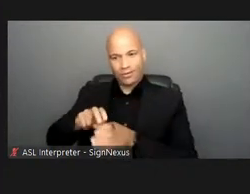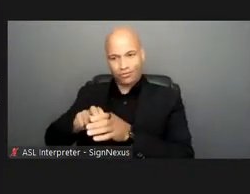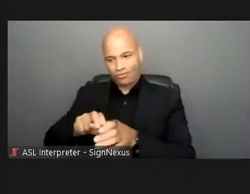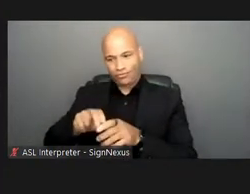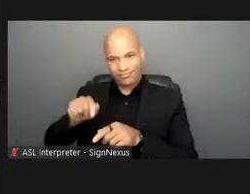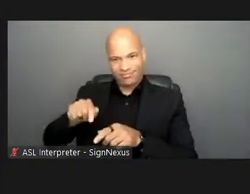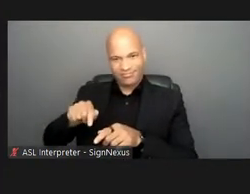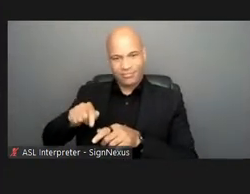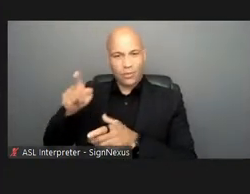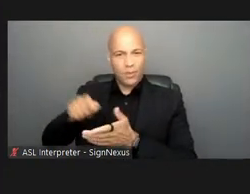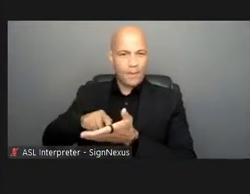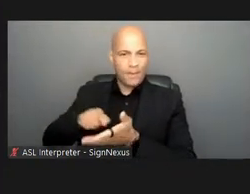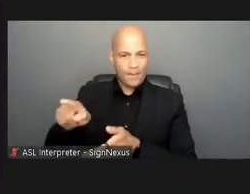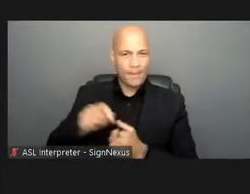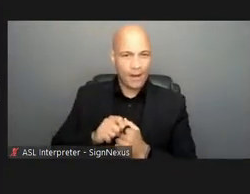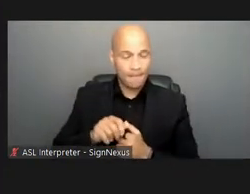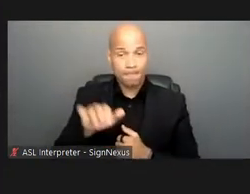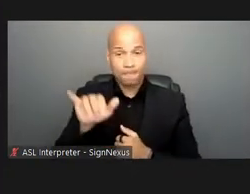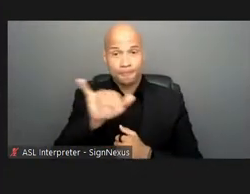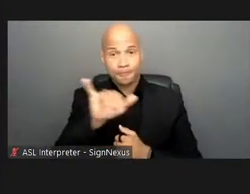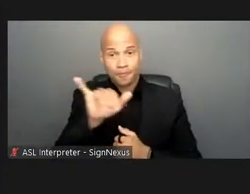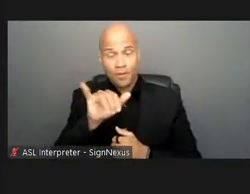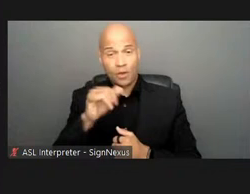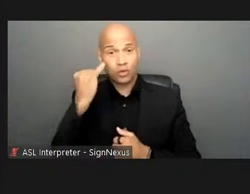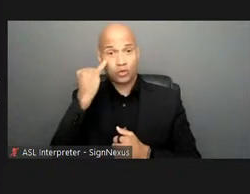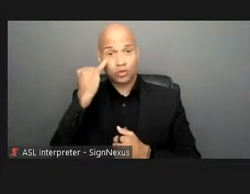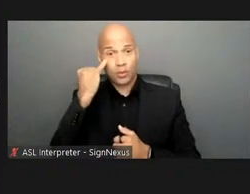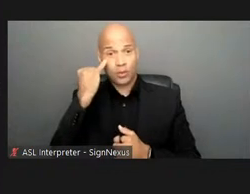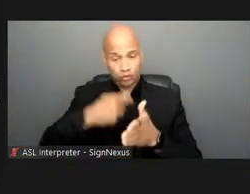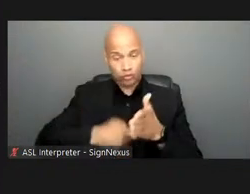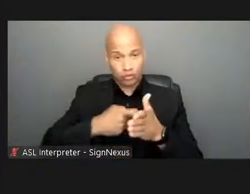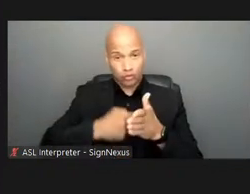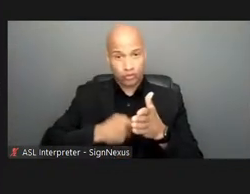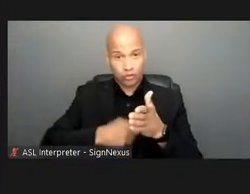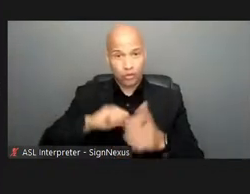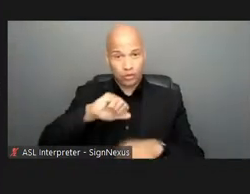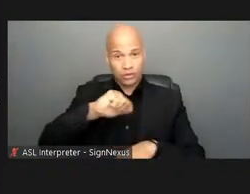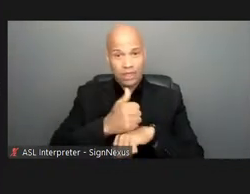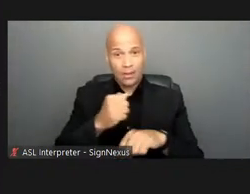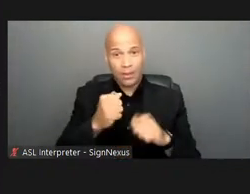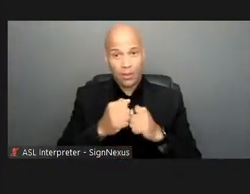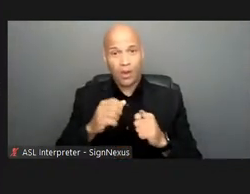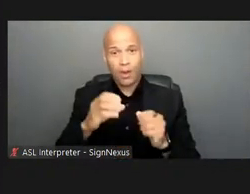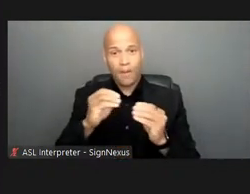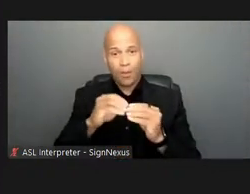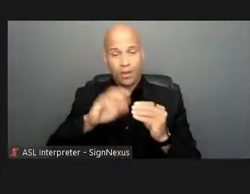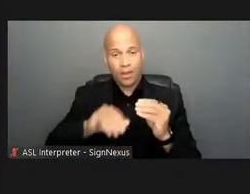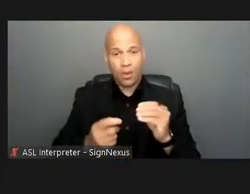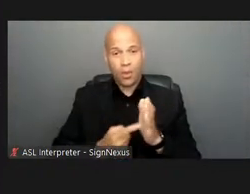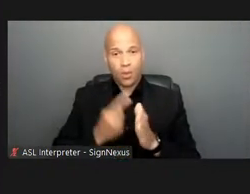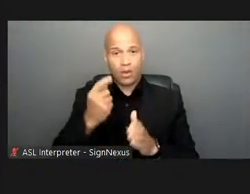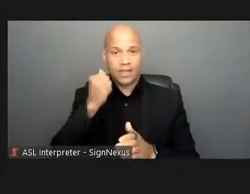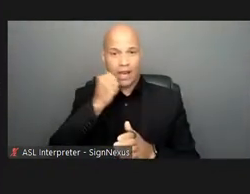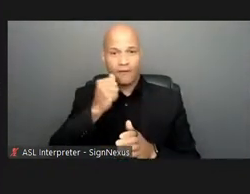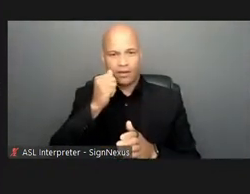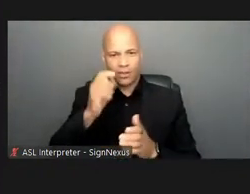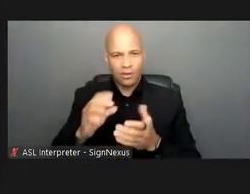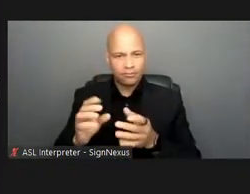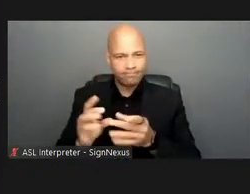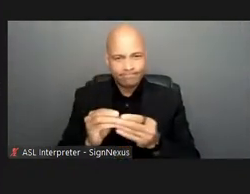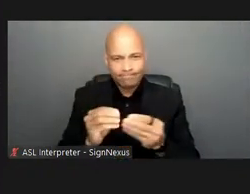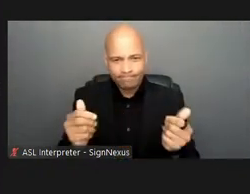for New York City Taxi and fhb drivers if a tolling scenario is implemented with tolls of more than once per day for their vehicles